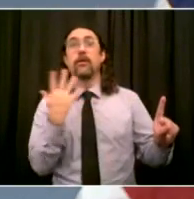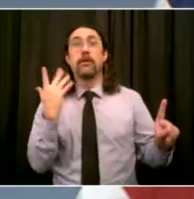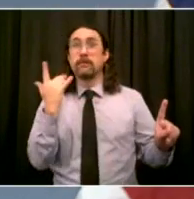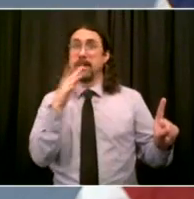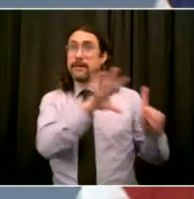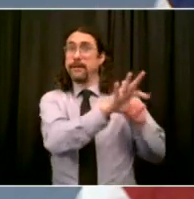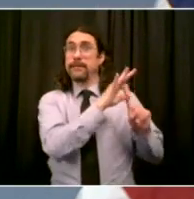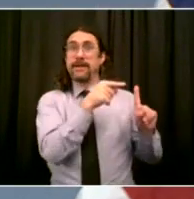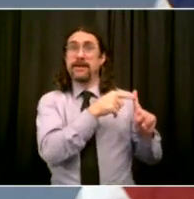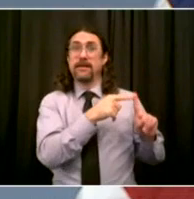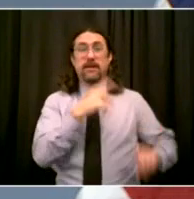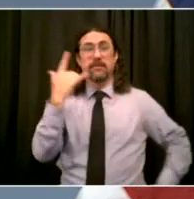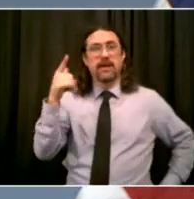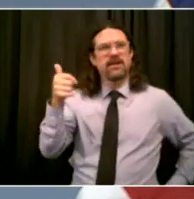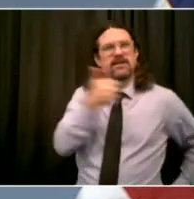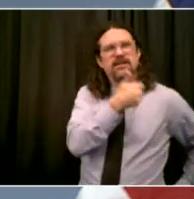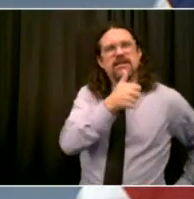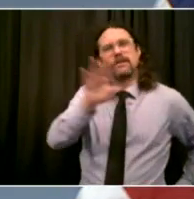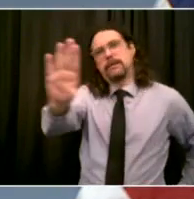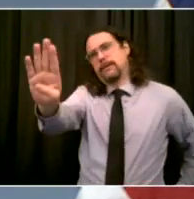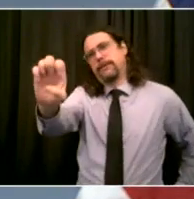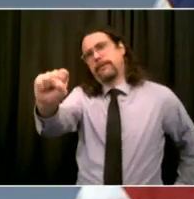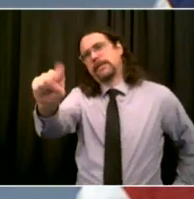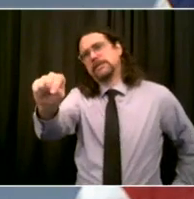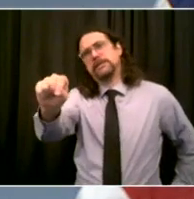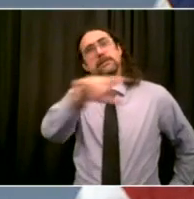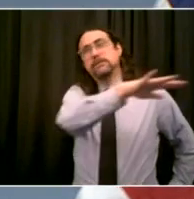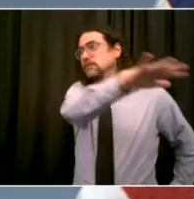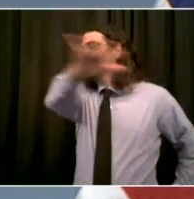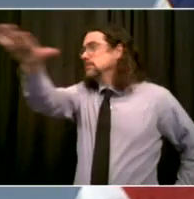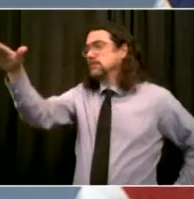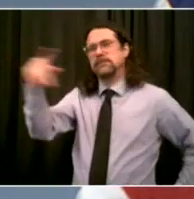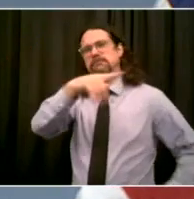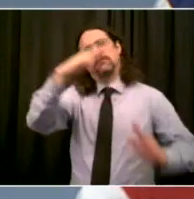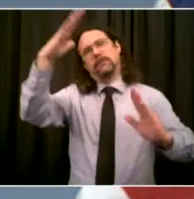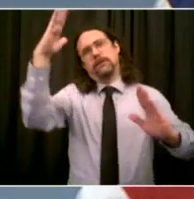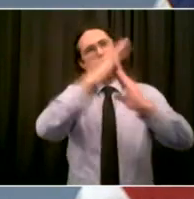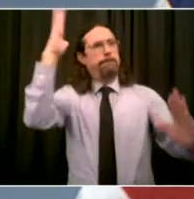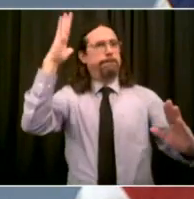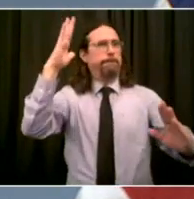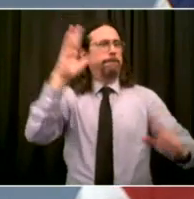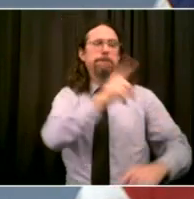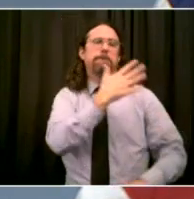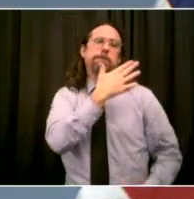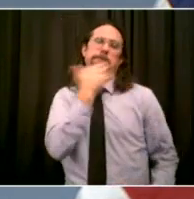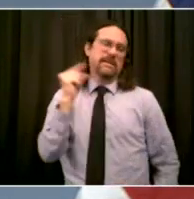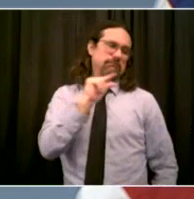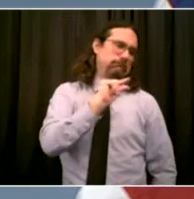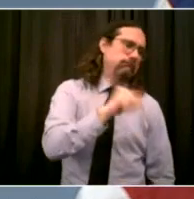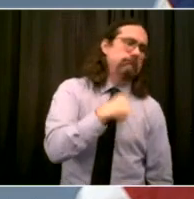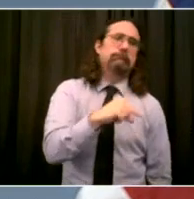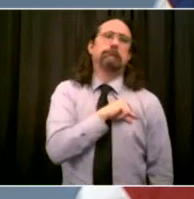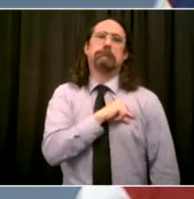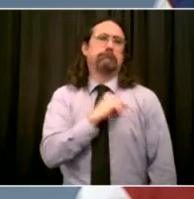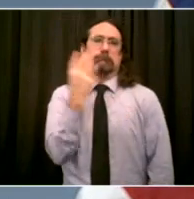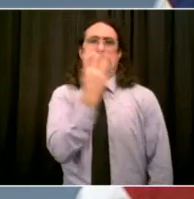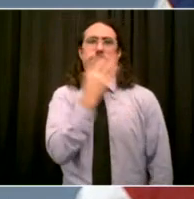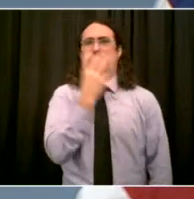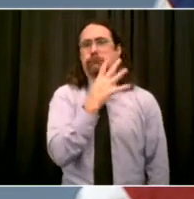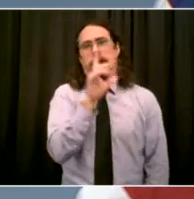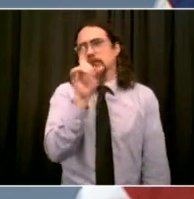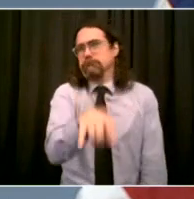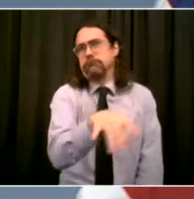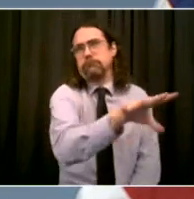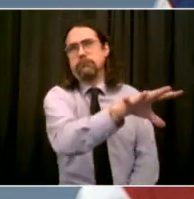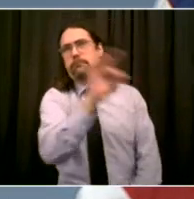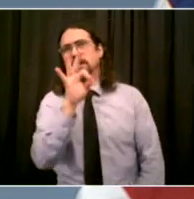And she's an incredible talent. I alluded to before, I was having conversations with Juanita